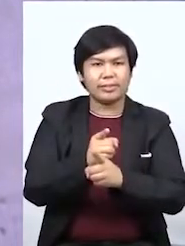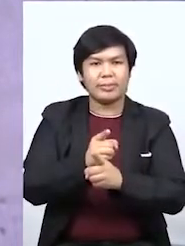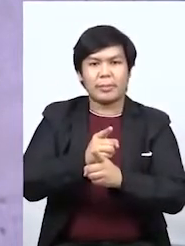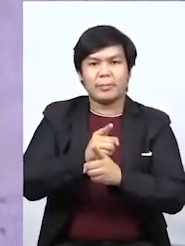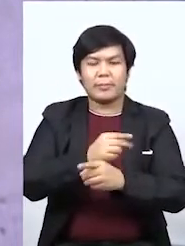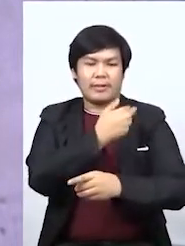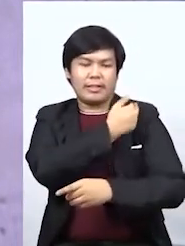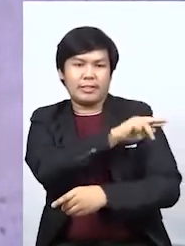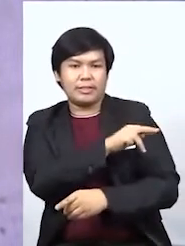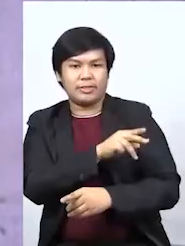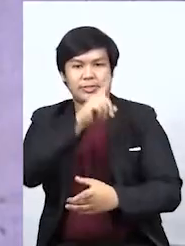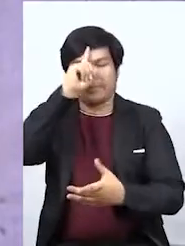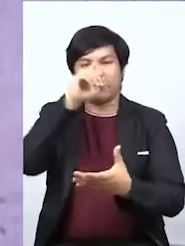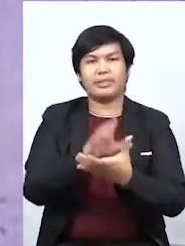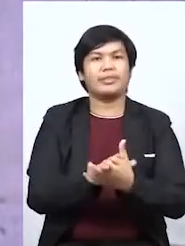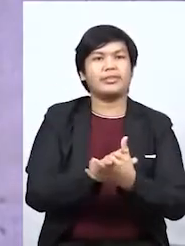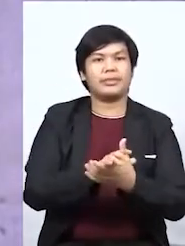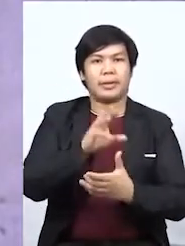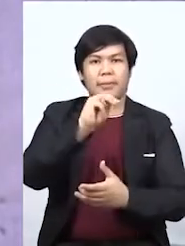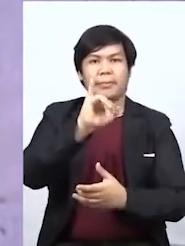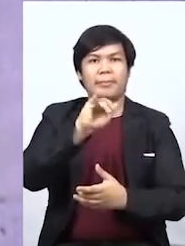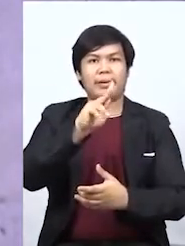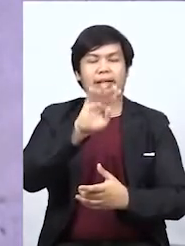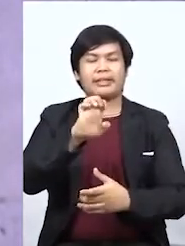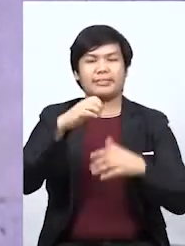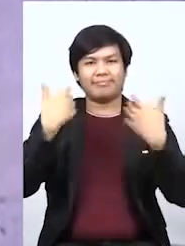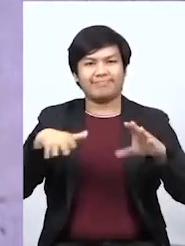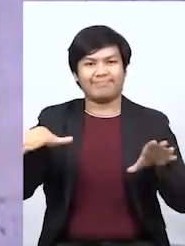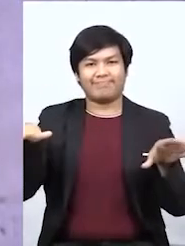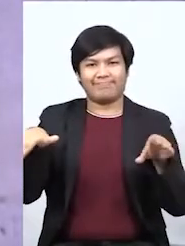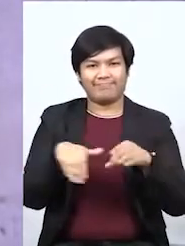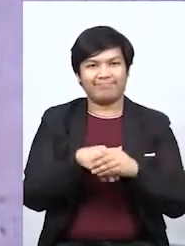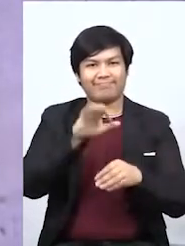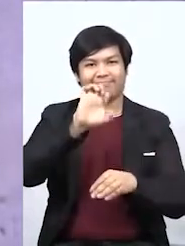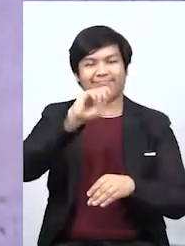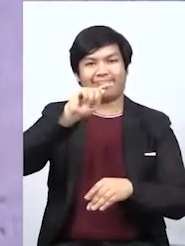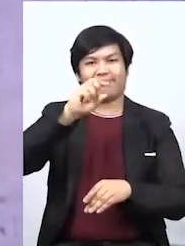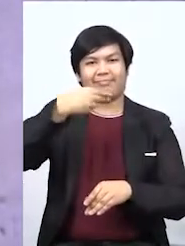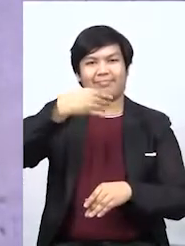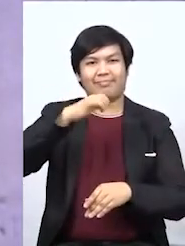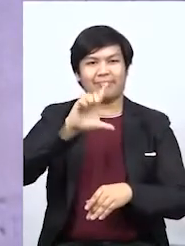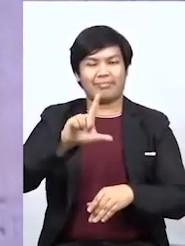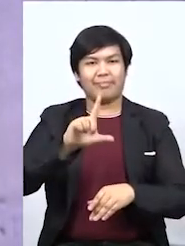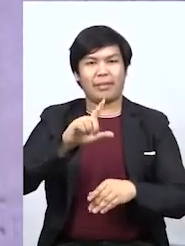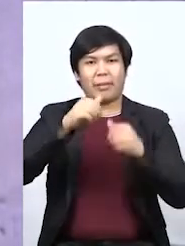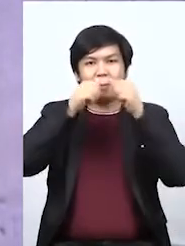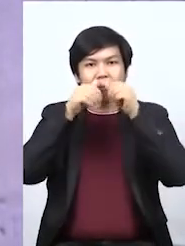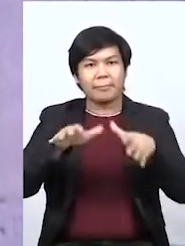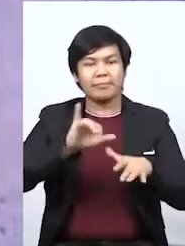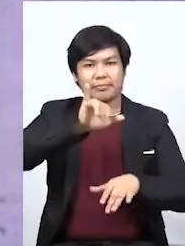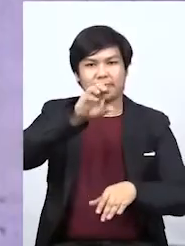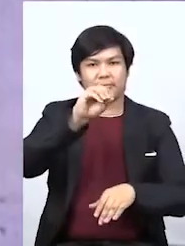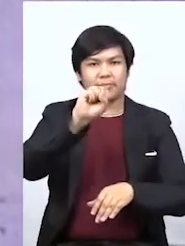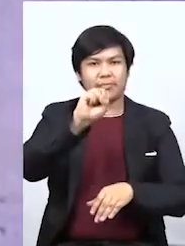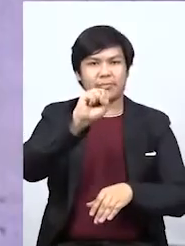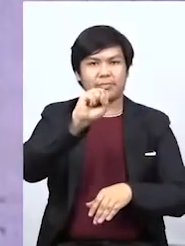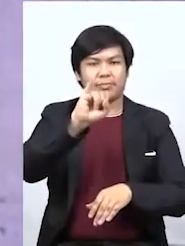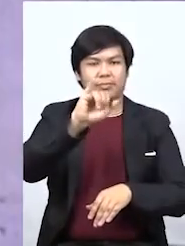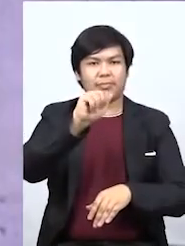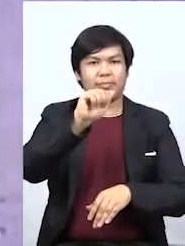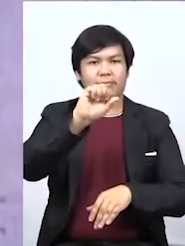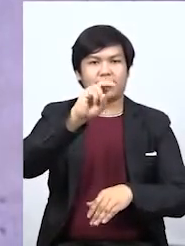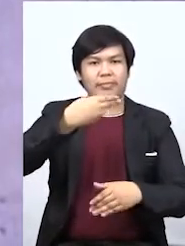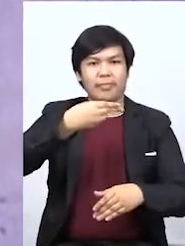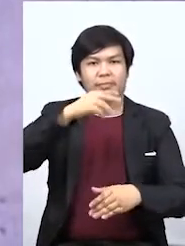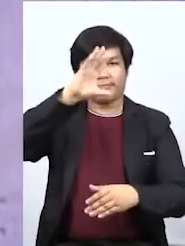belief Pastor Mike is joyfully married to Ethel for 17 years now and They're blessed with the son Josiah who